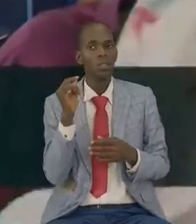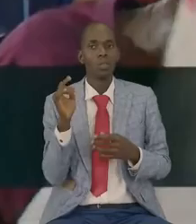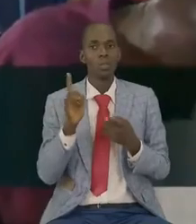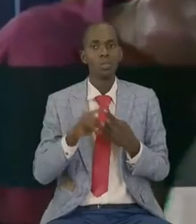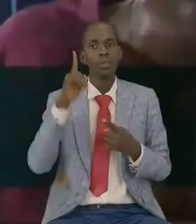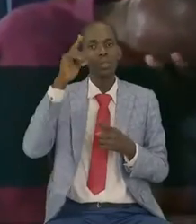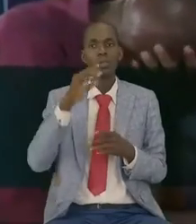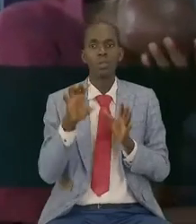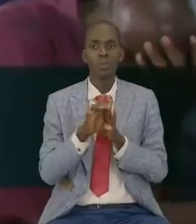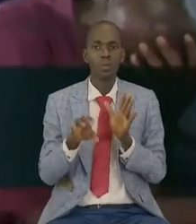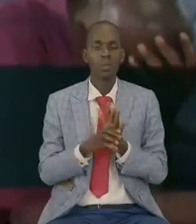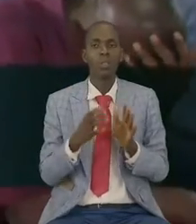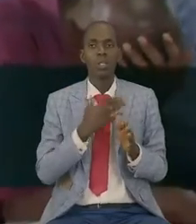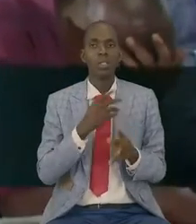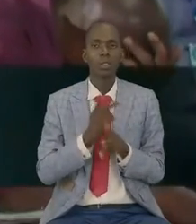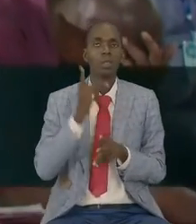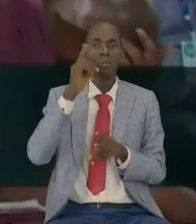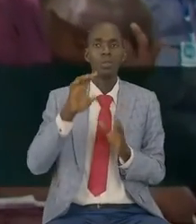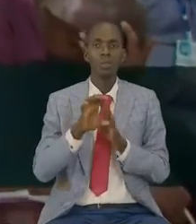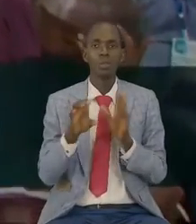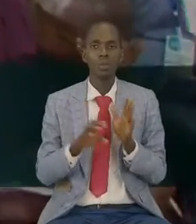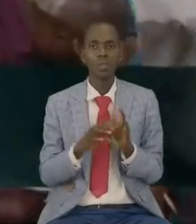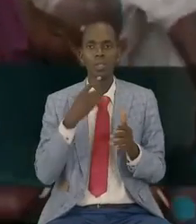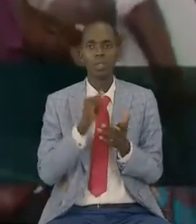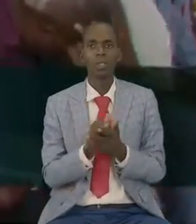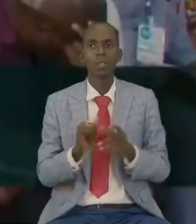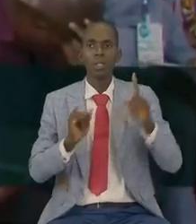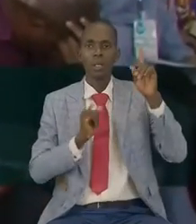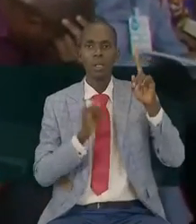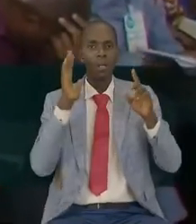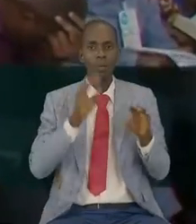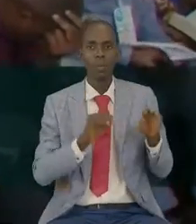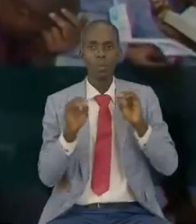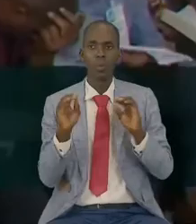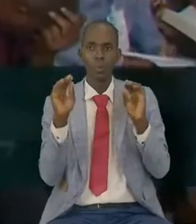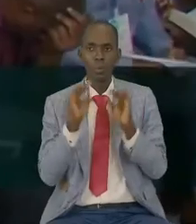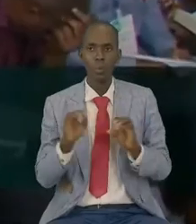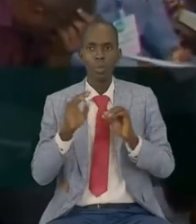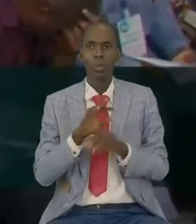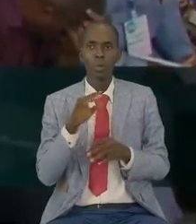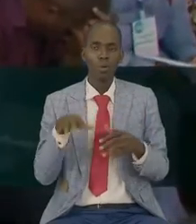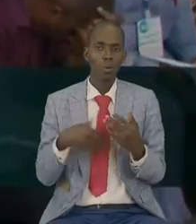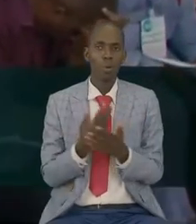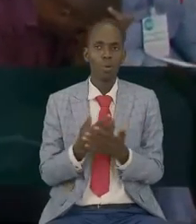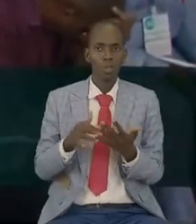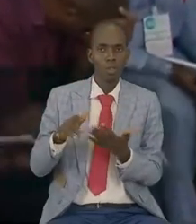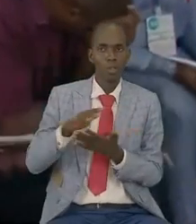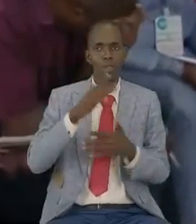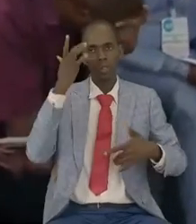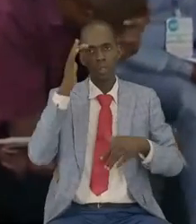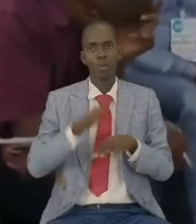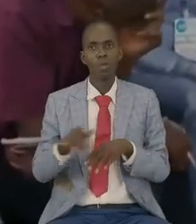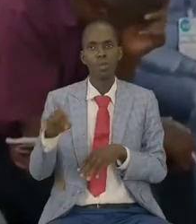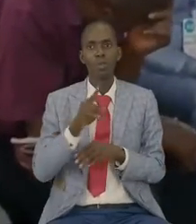his statutes, I will put none of these diseases upon thee, which are